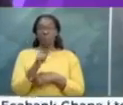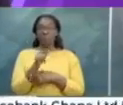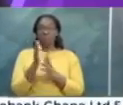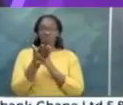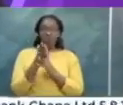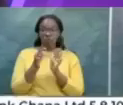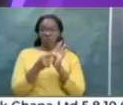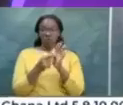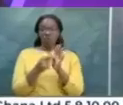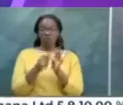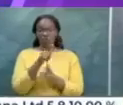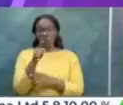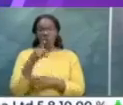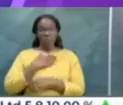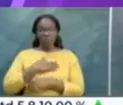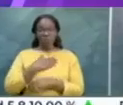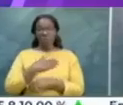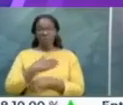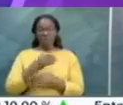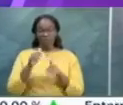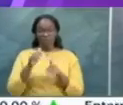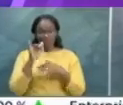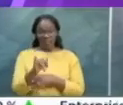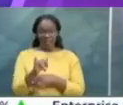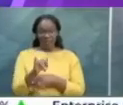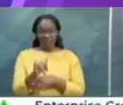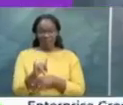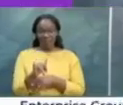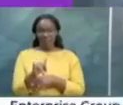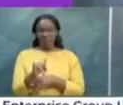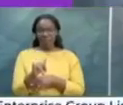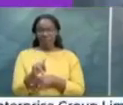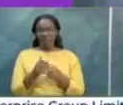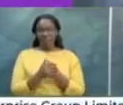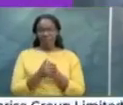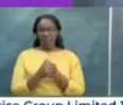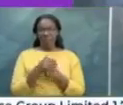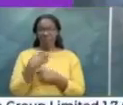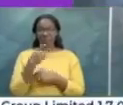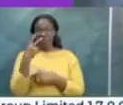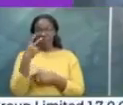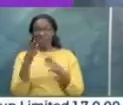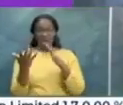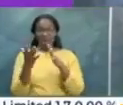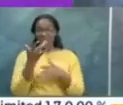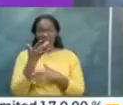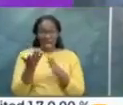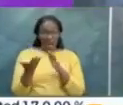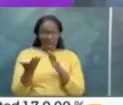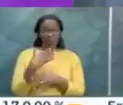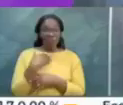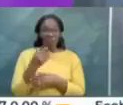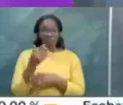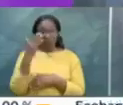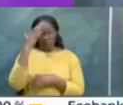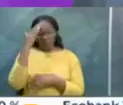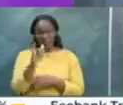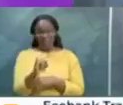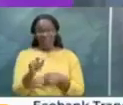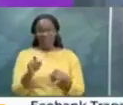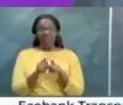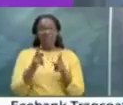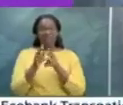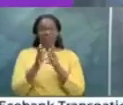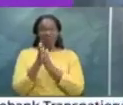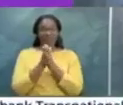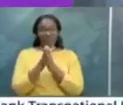the show. So please also look for that. Yeah, we can see how butter and honey tastes like. Even on the other show I mentioned that's a very interesting